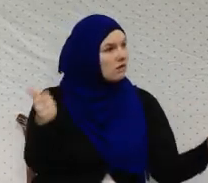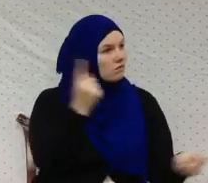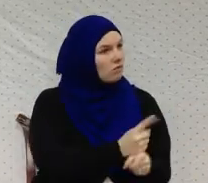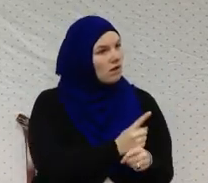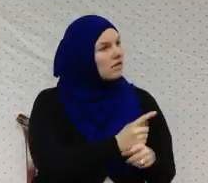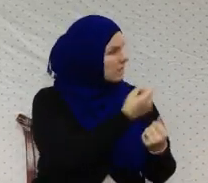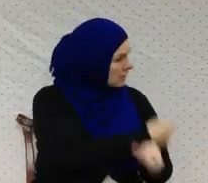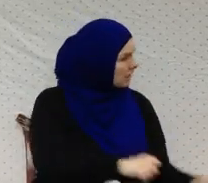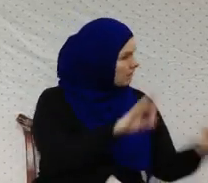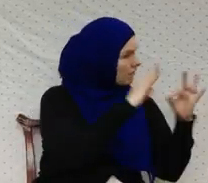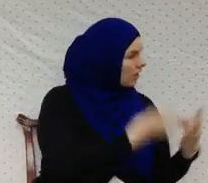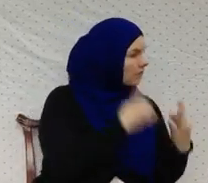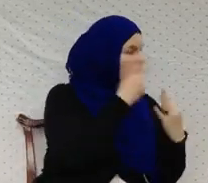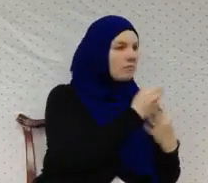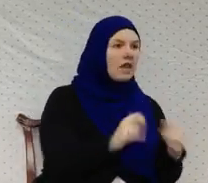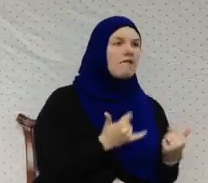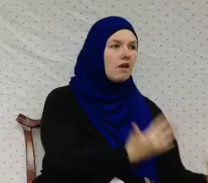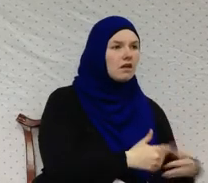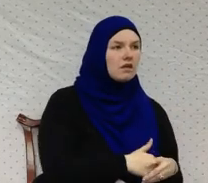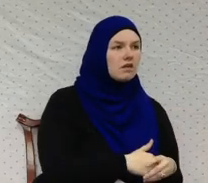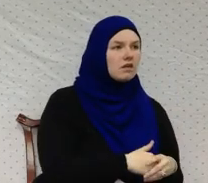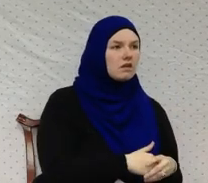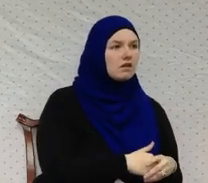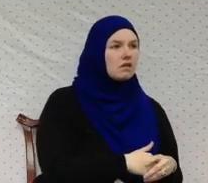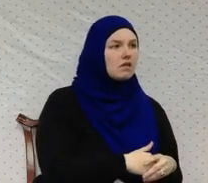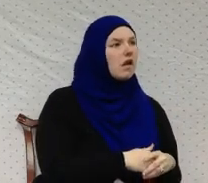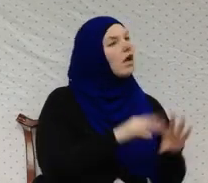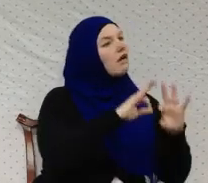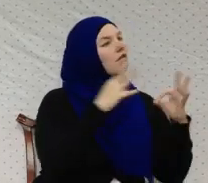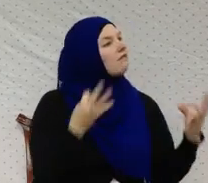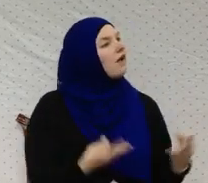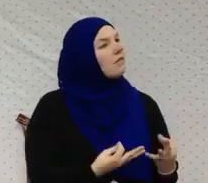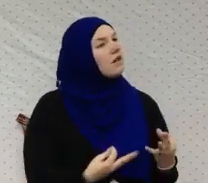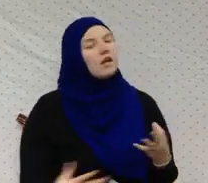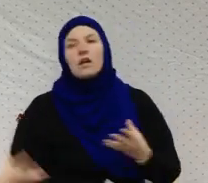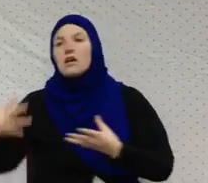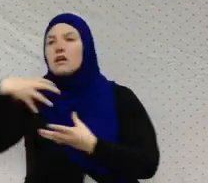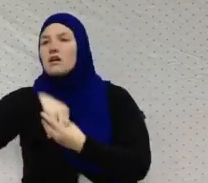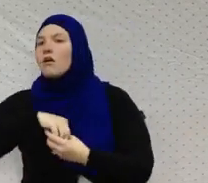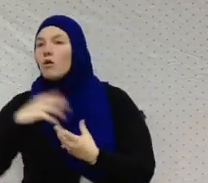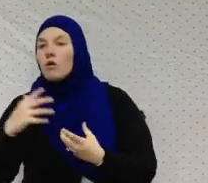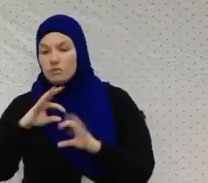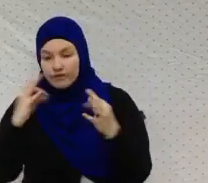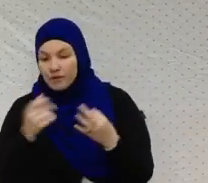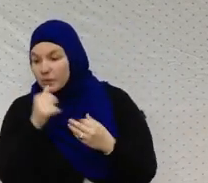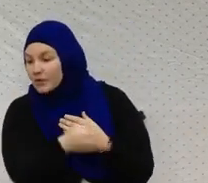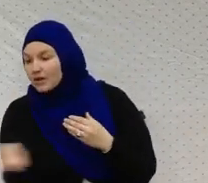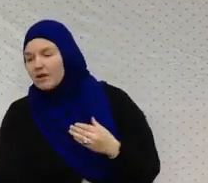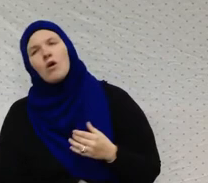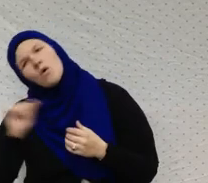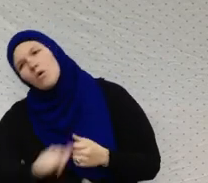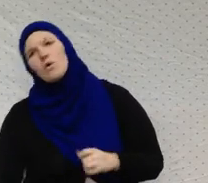is to save yourself and your family from hellfire. And that family extends to include the family of